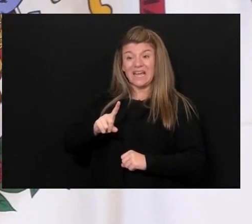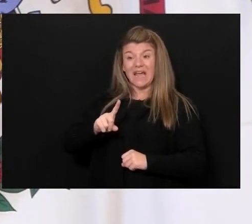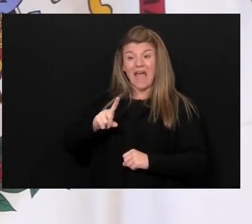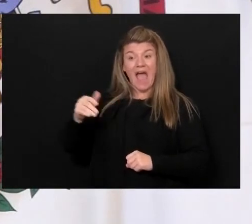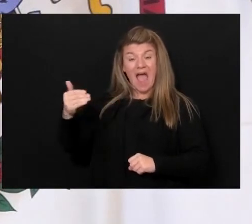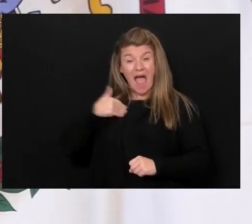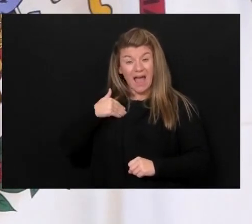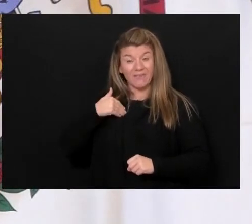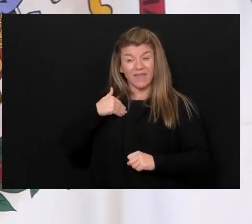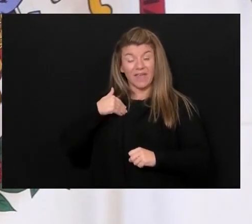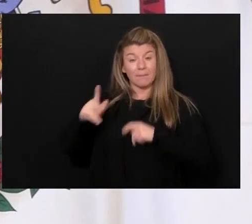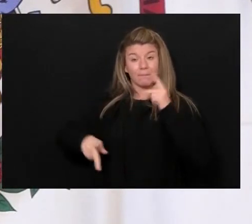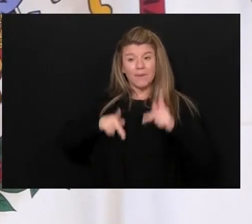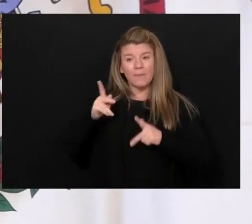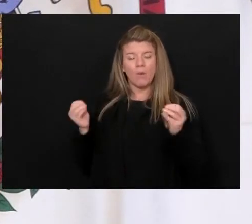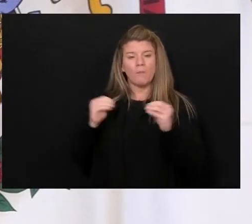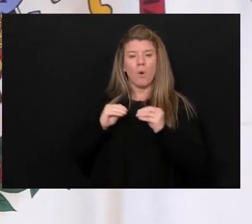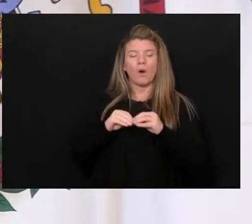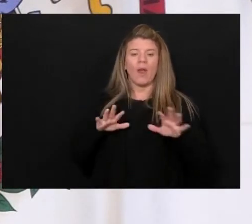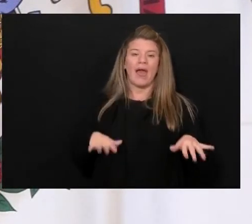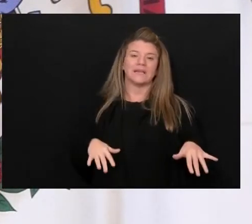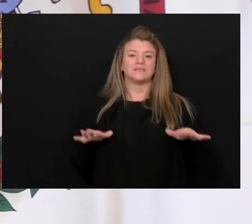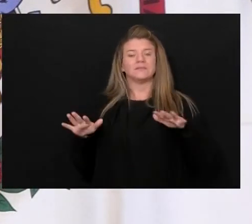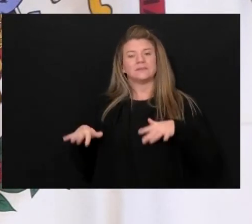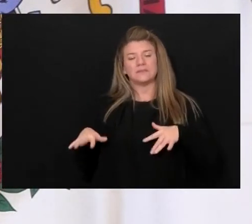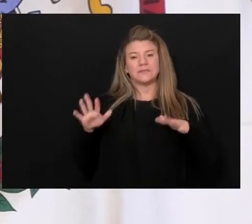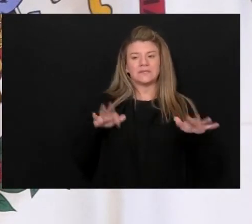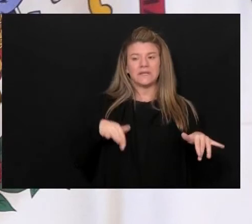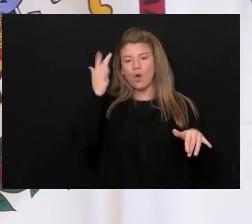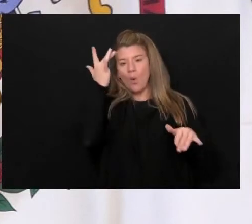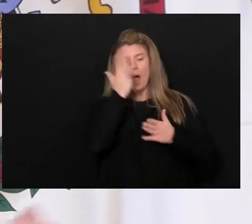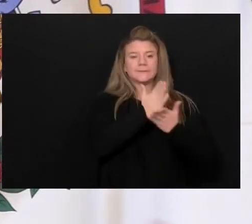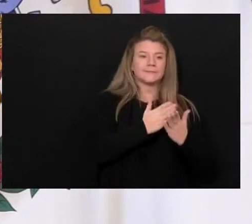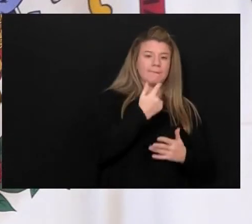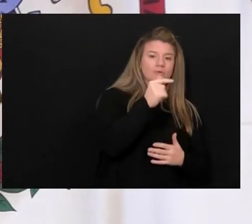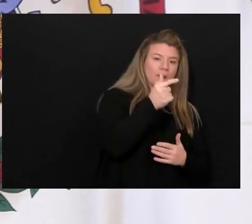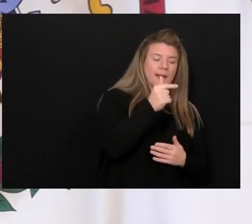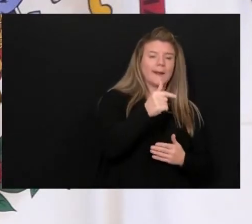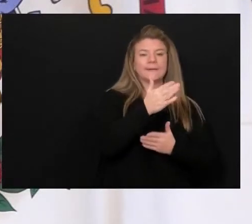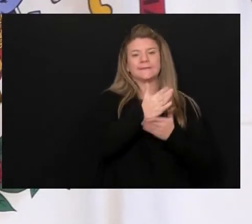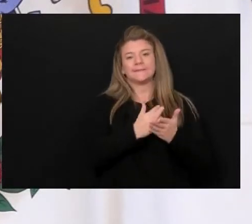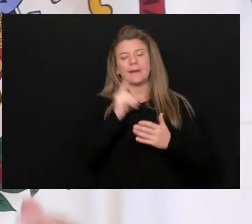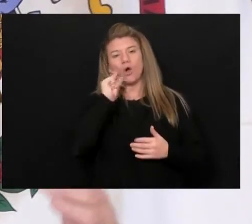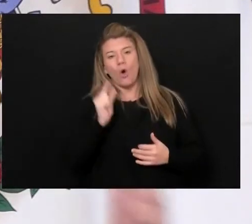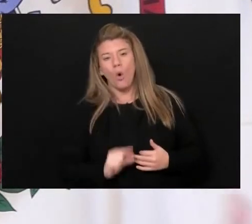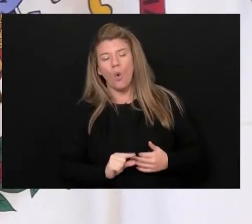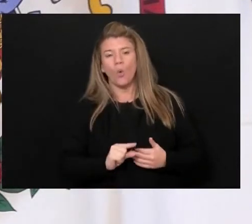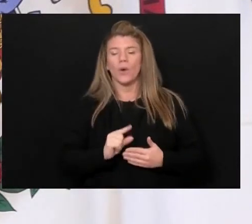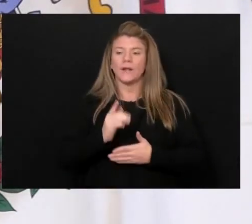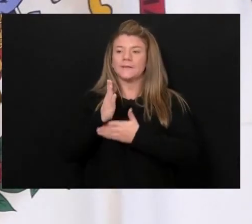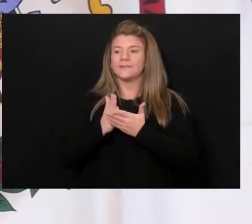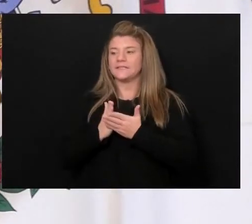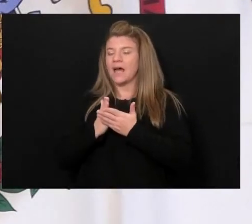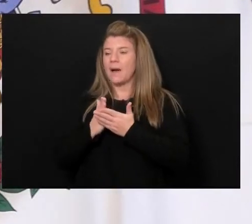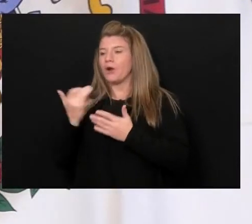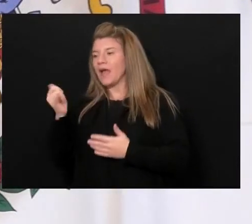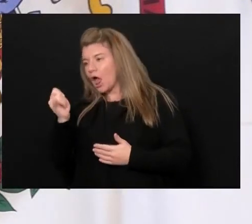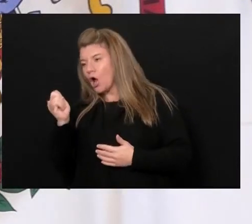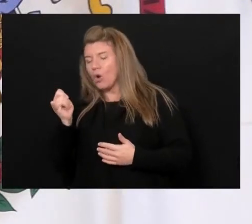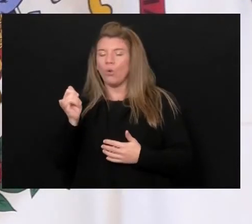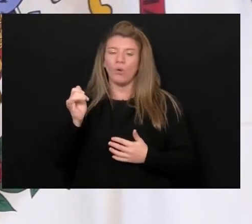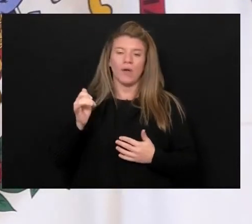having people relax because some of the counties are green and some of the counties are gold and some of the counties are